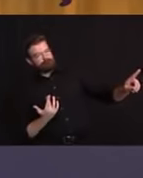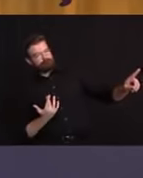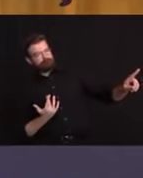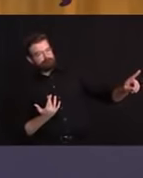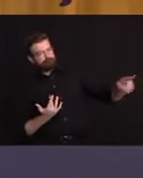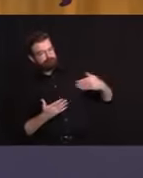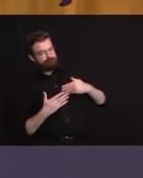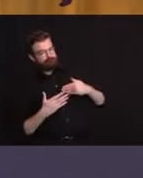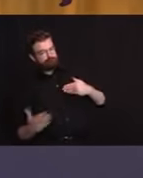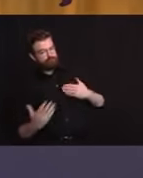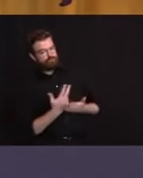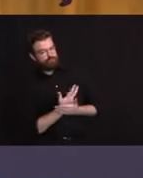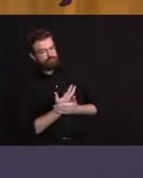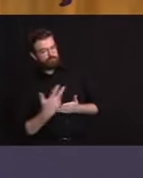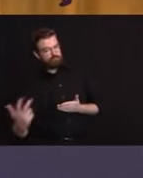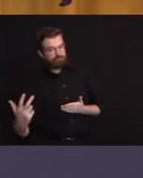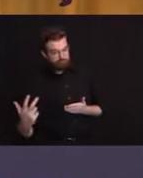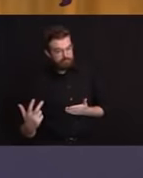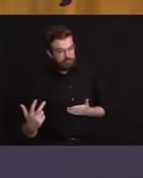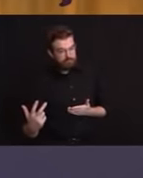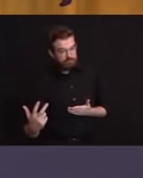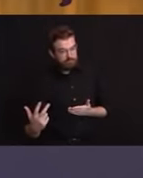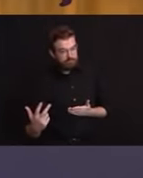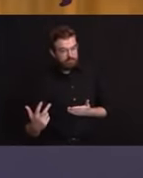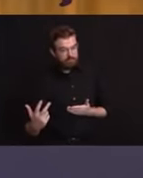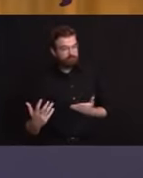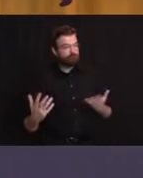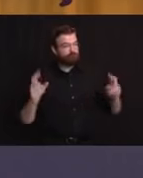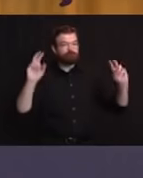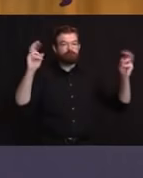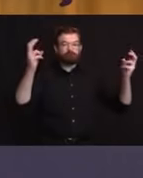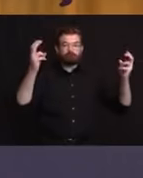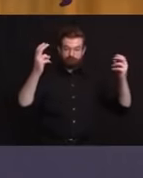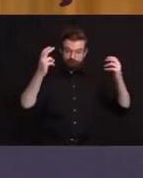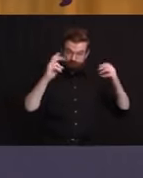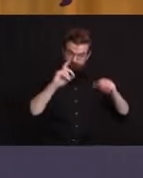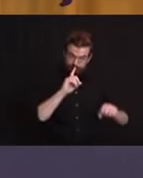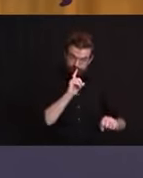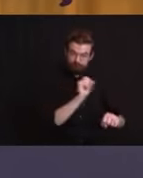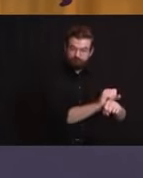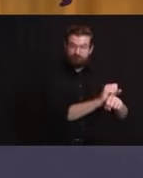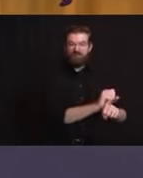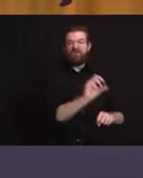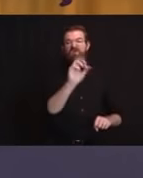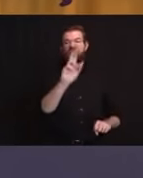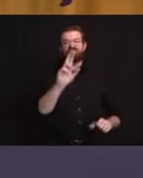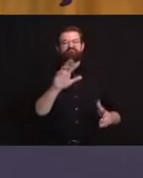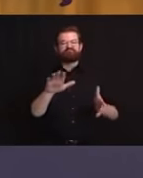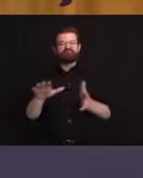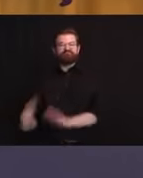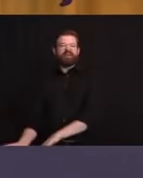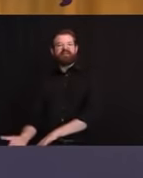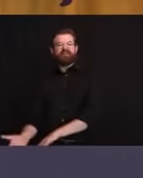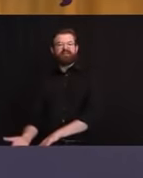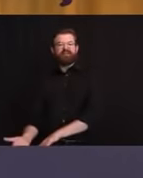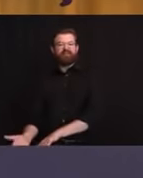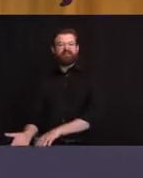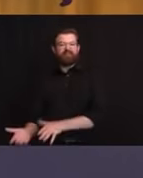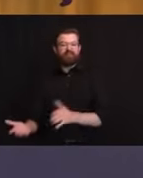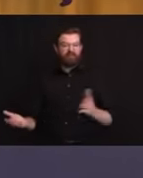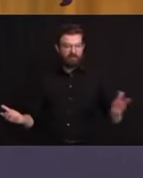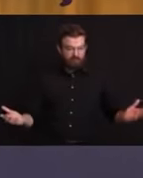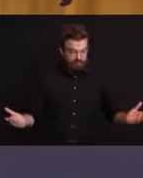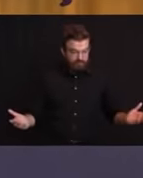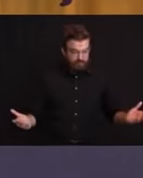And I can't tell you exactly what happens to our services or our finances without that federal cash,